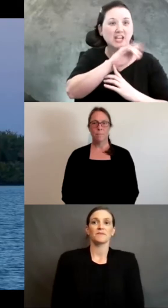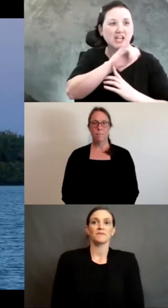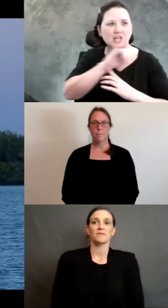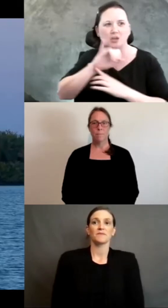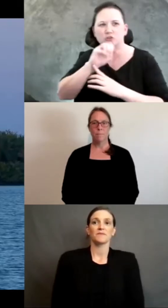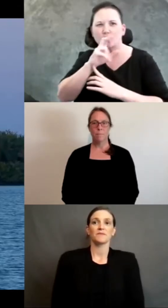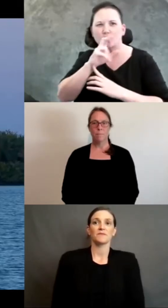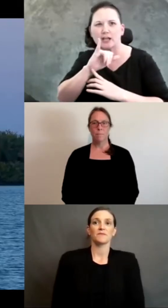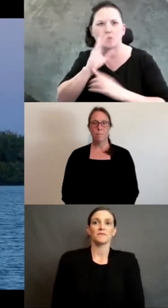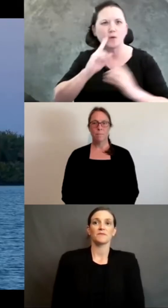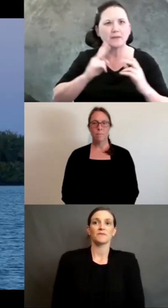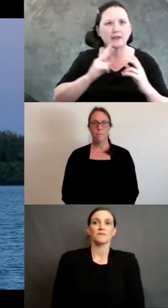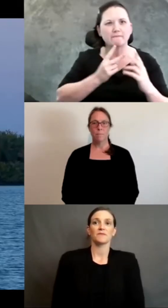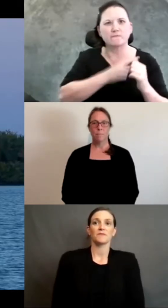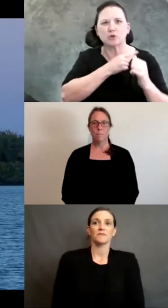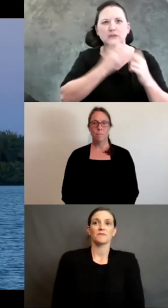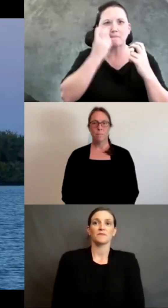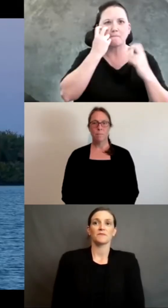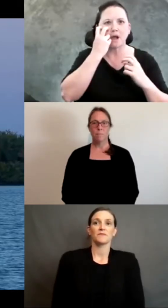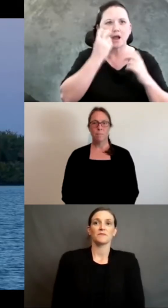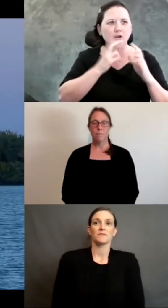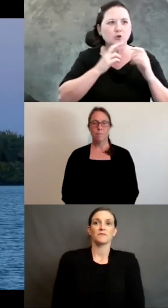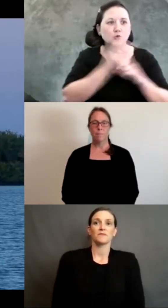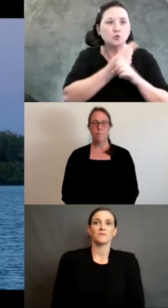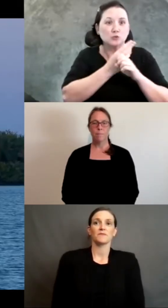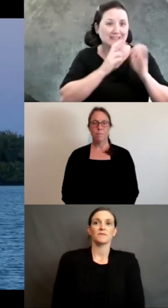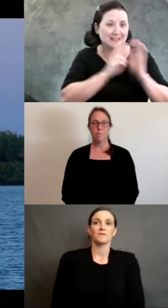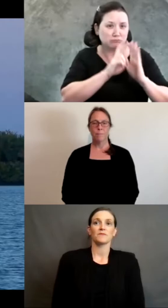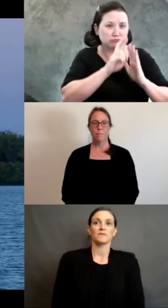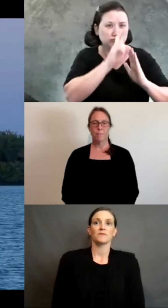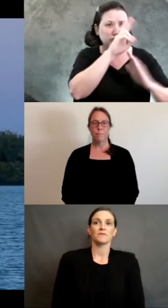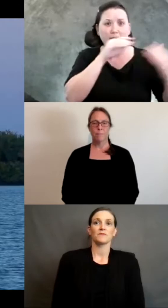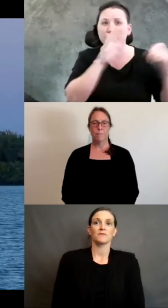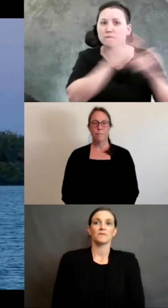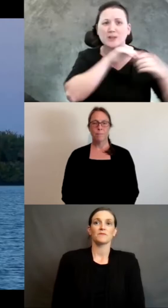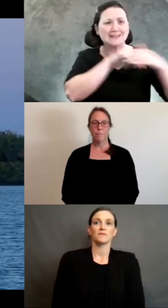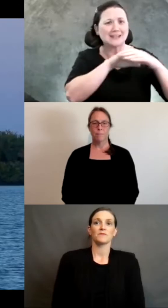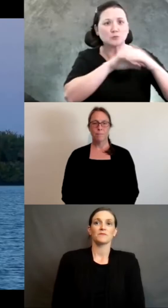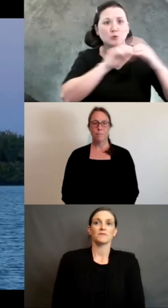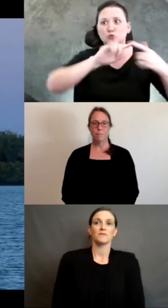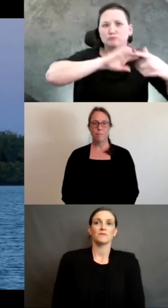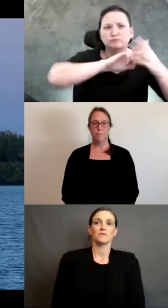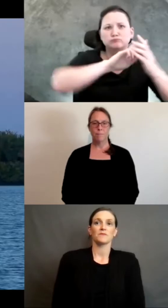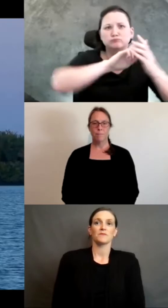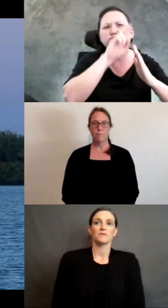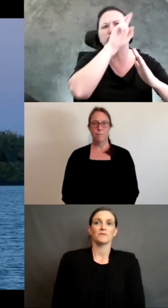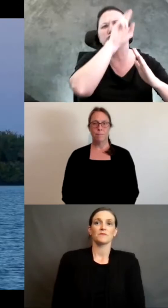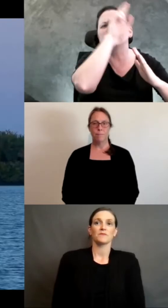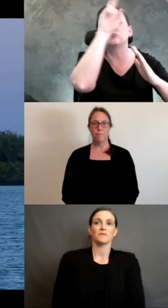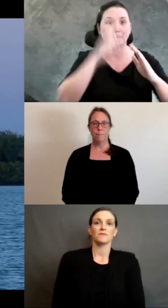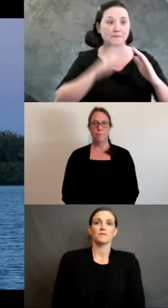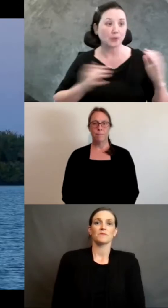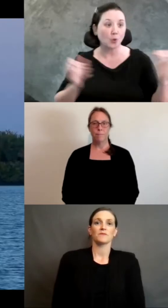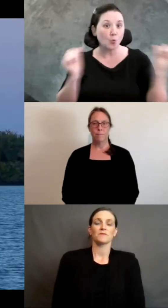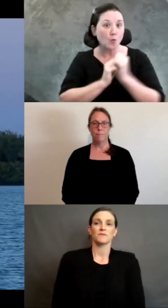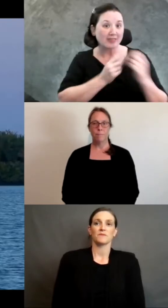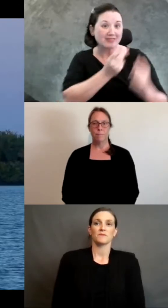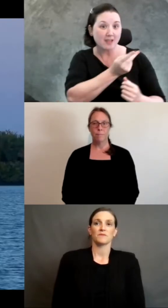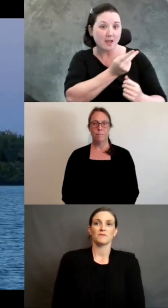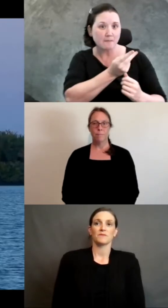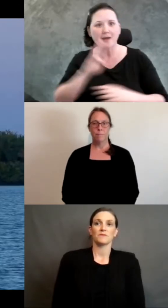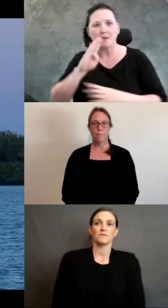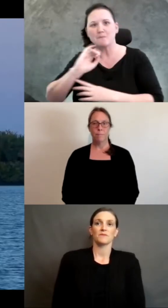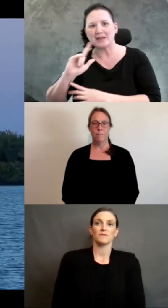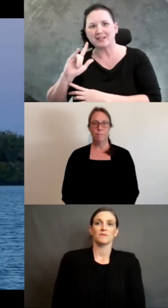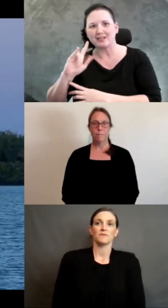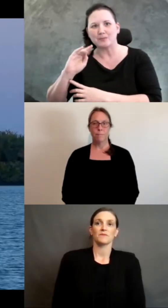a mission using a fully accessible spaceship. Along with them are Bill Beatty and the S-2000 robot. Bill is